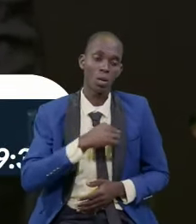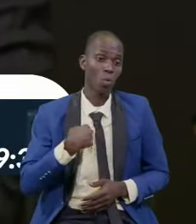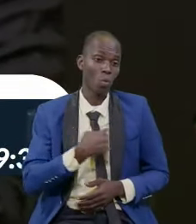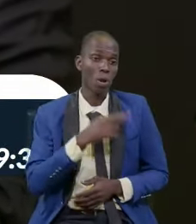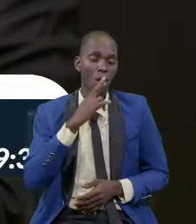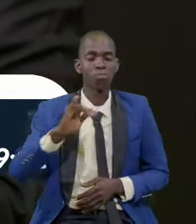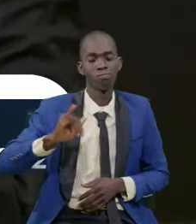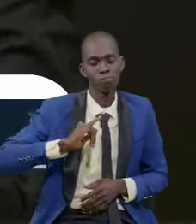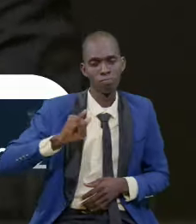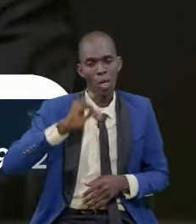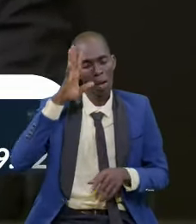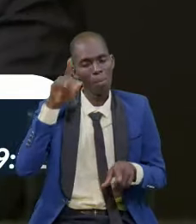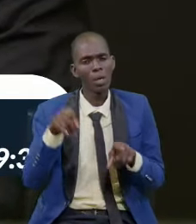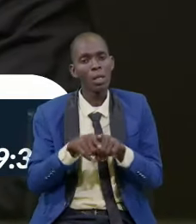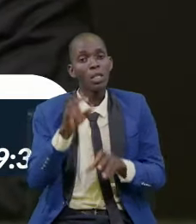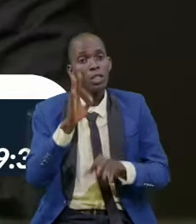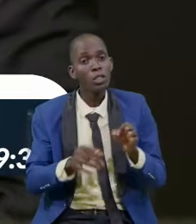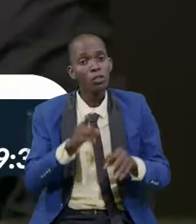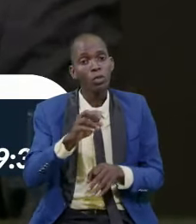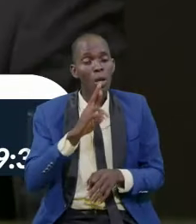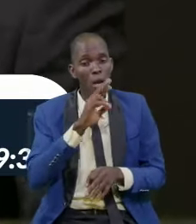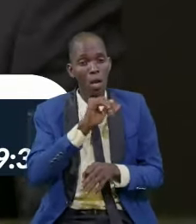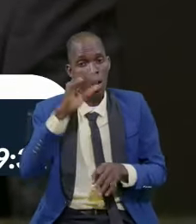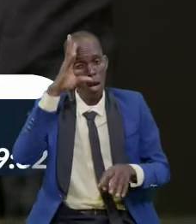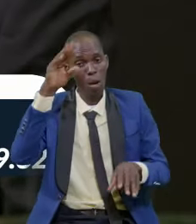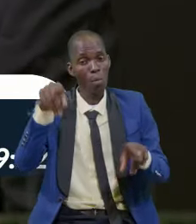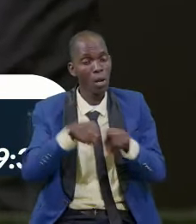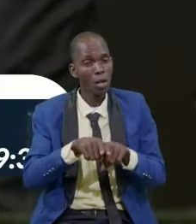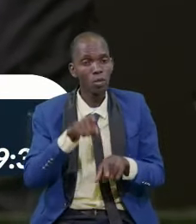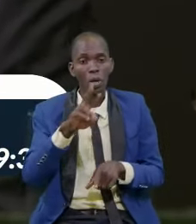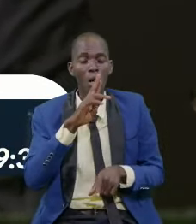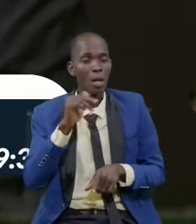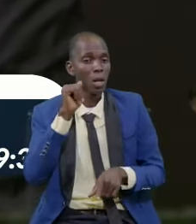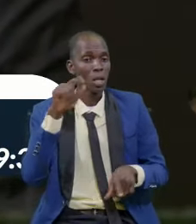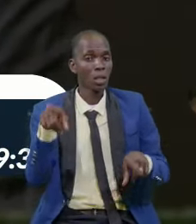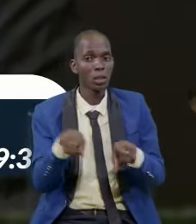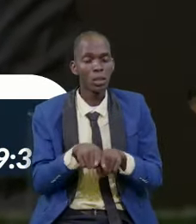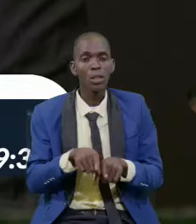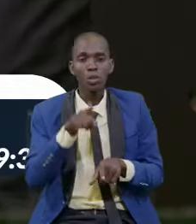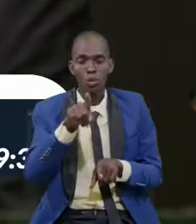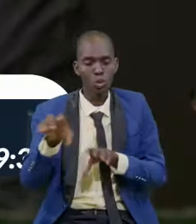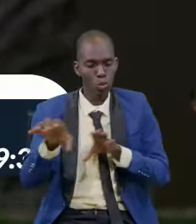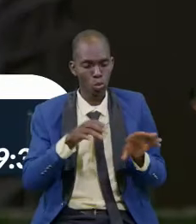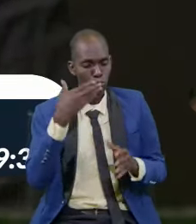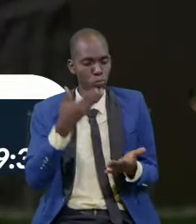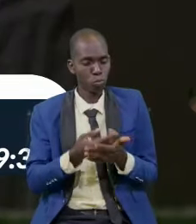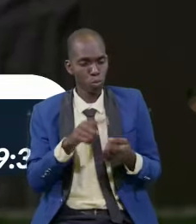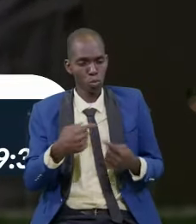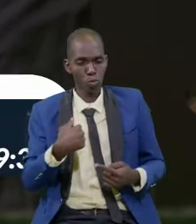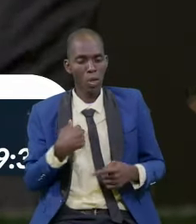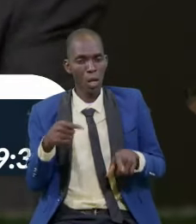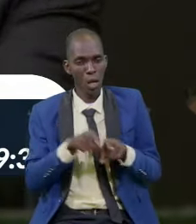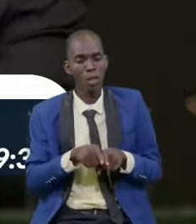a brother, if you are a sister, you do unto me as you expect me to do unto